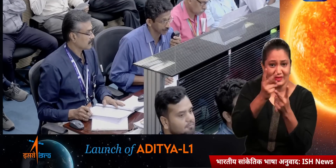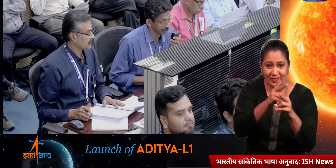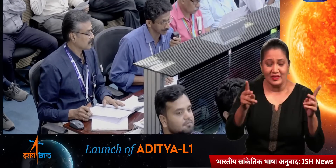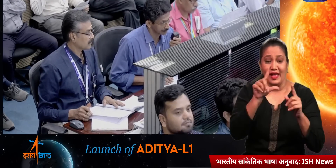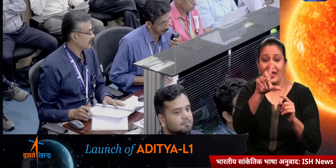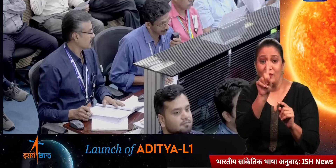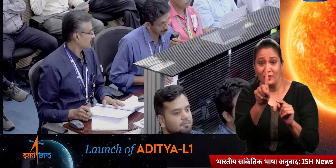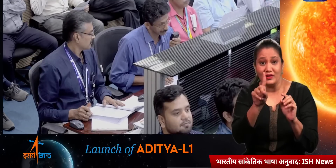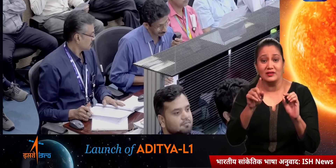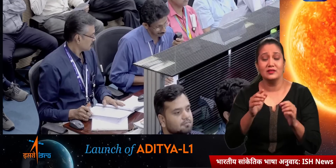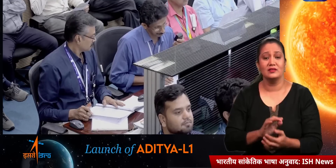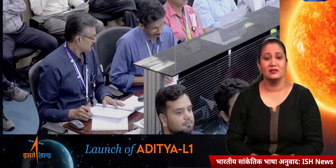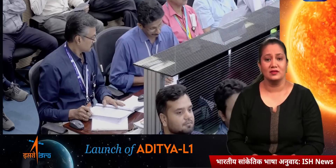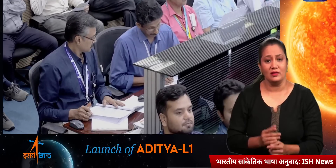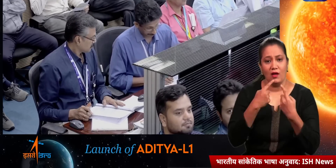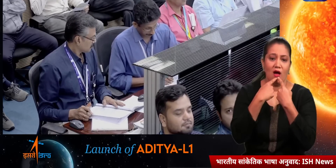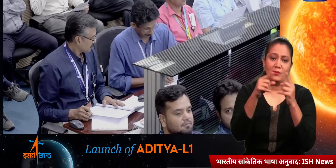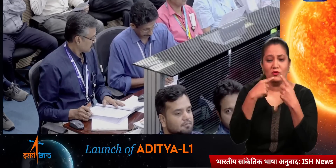L1 mission.